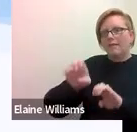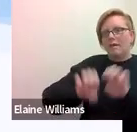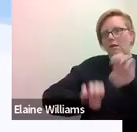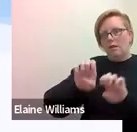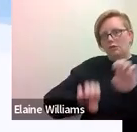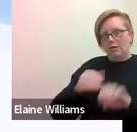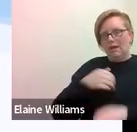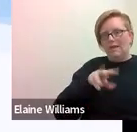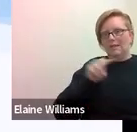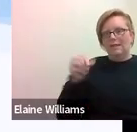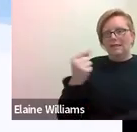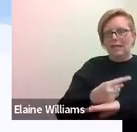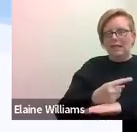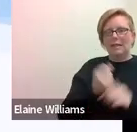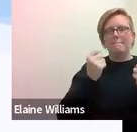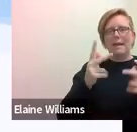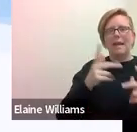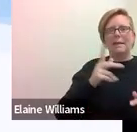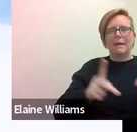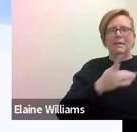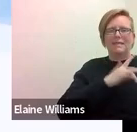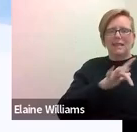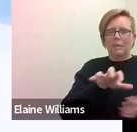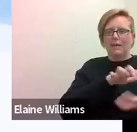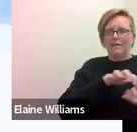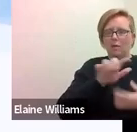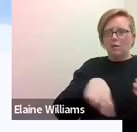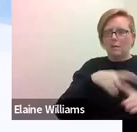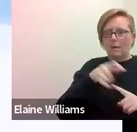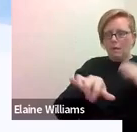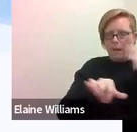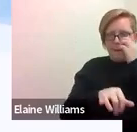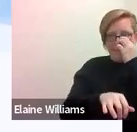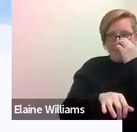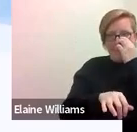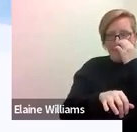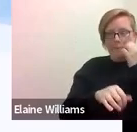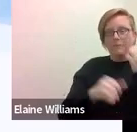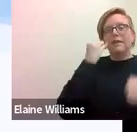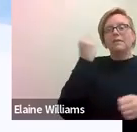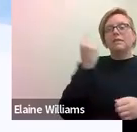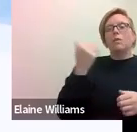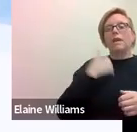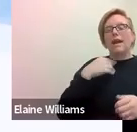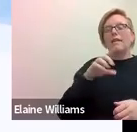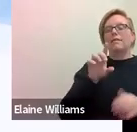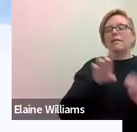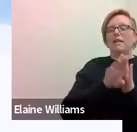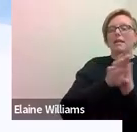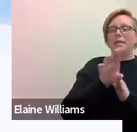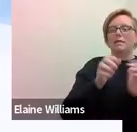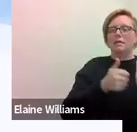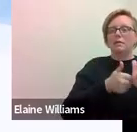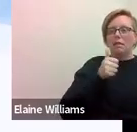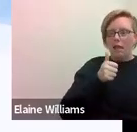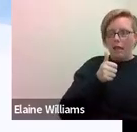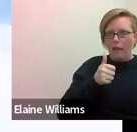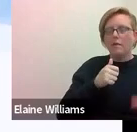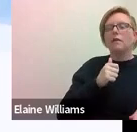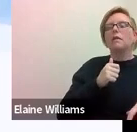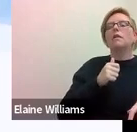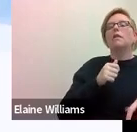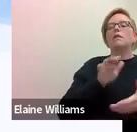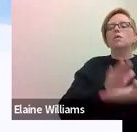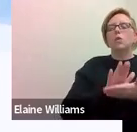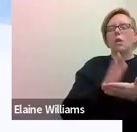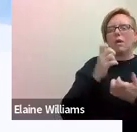of questions about this. So let's say a child's under developmental delay and the school wanted to look at a different category. And so